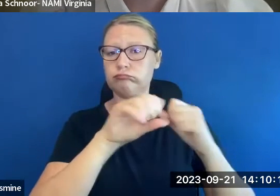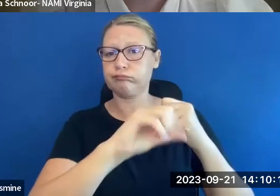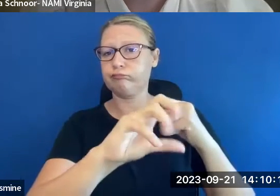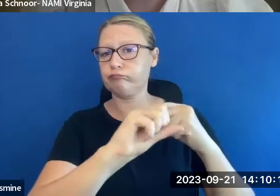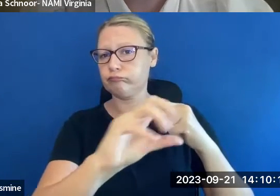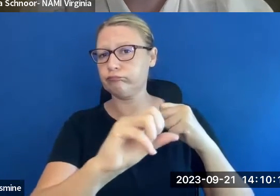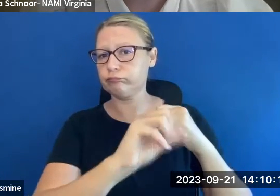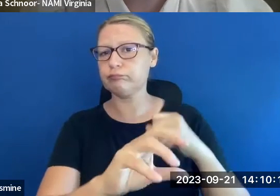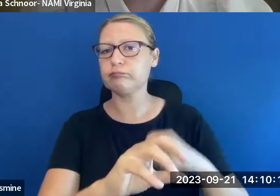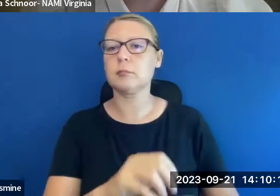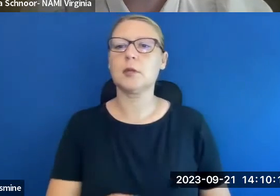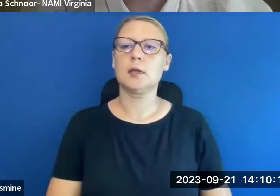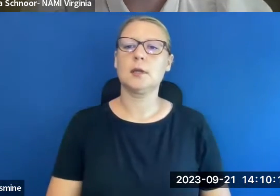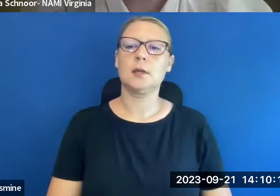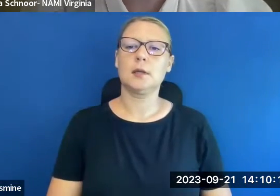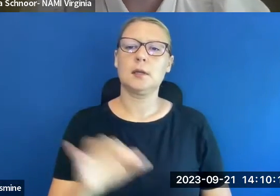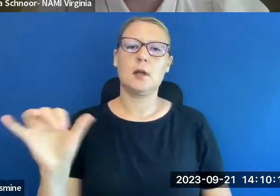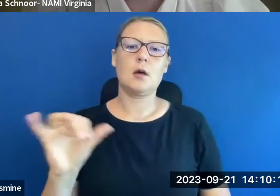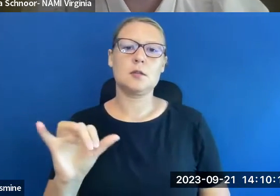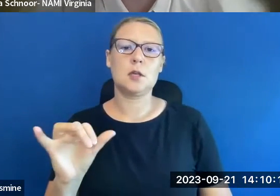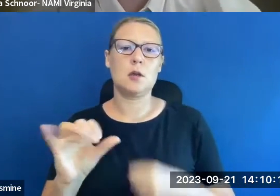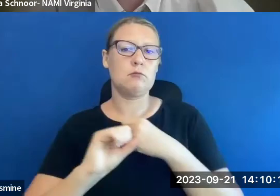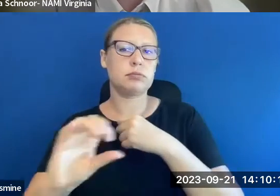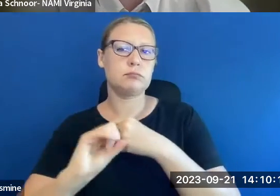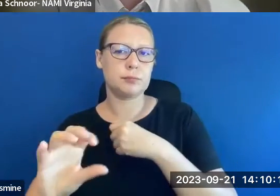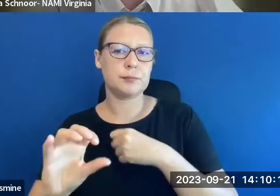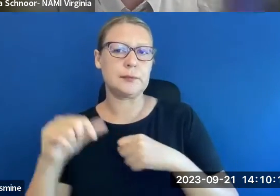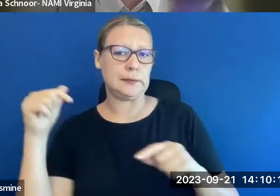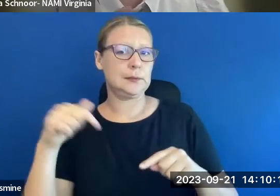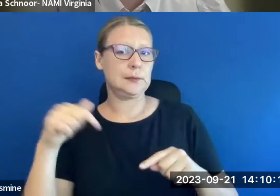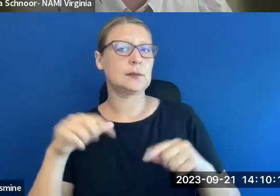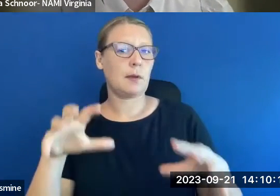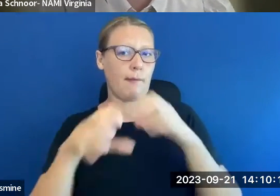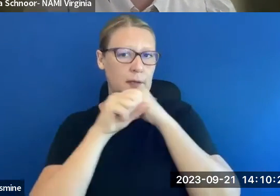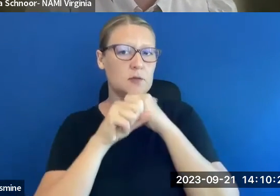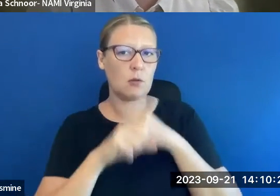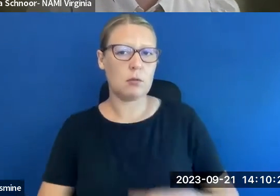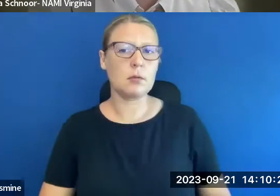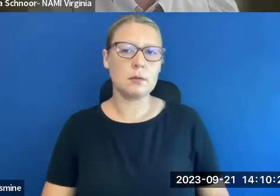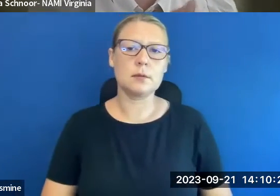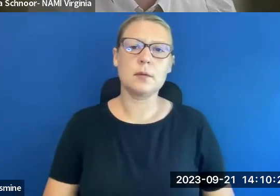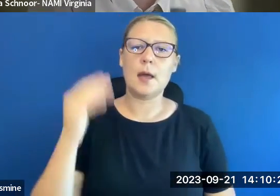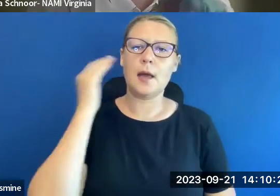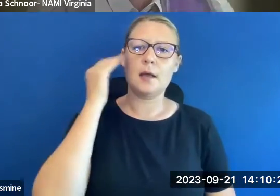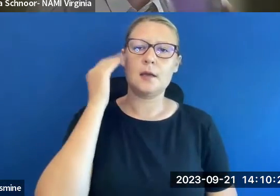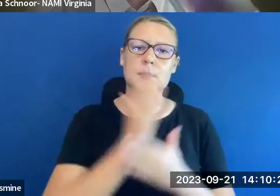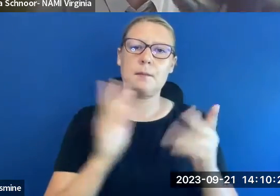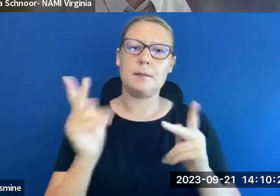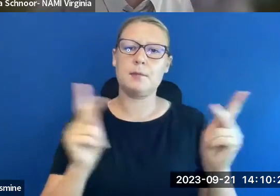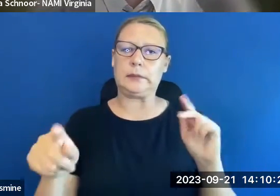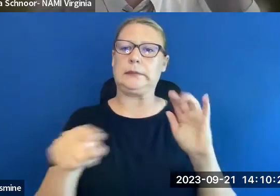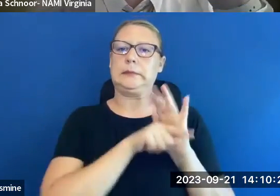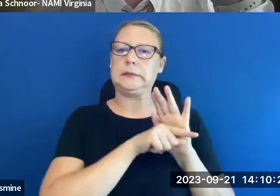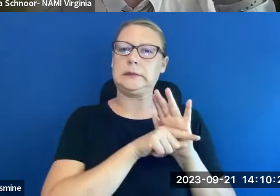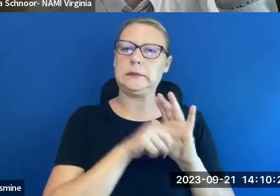even about the confidentiality of. And I know that there are some people who've had negative experiences